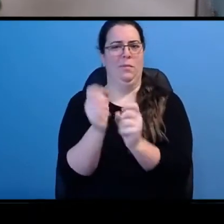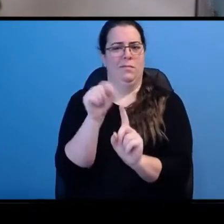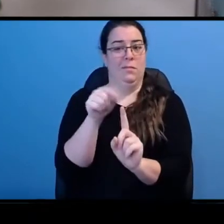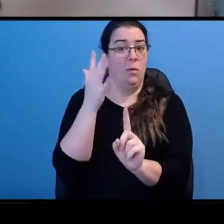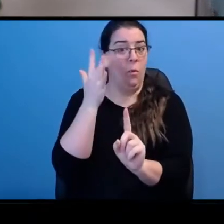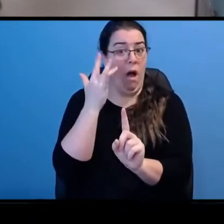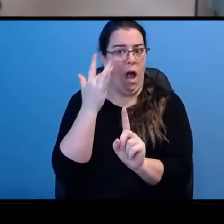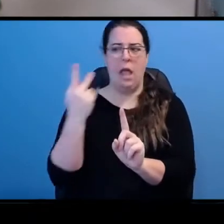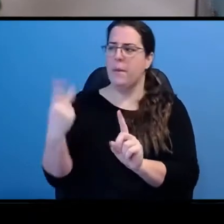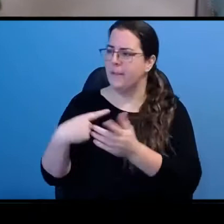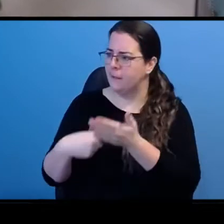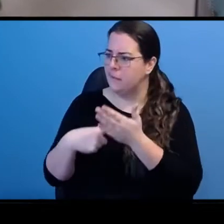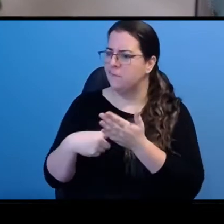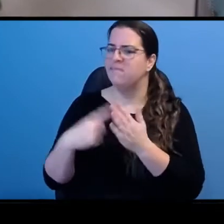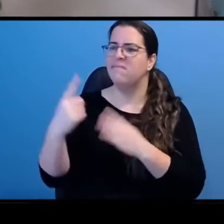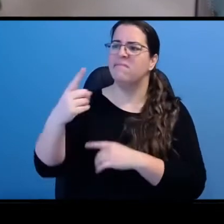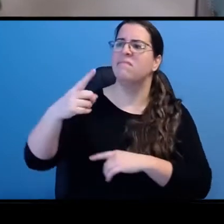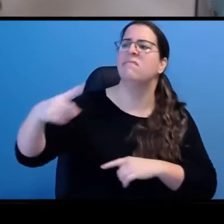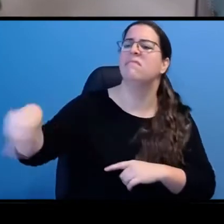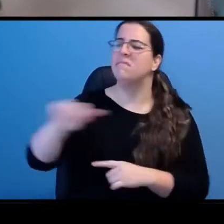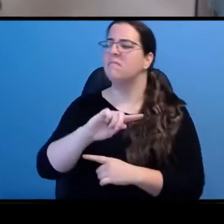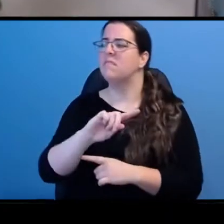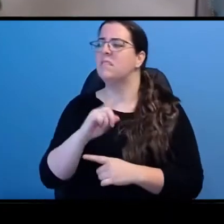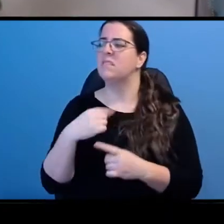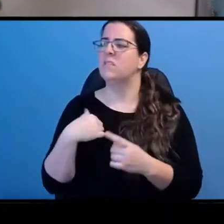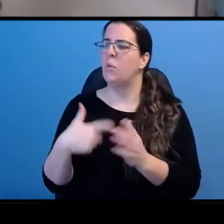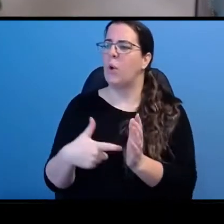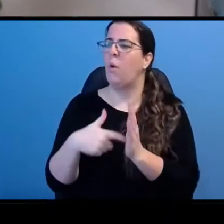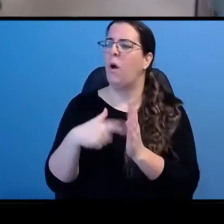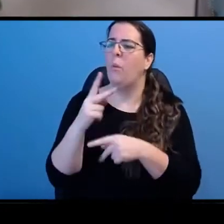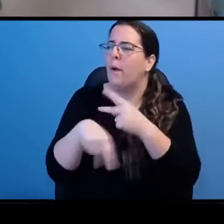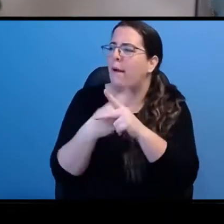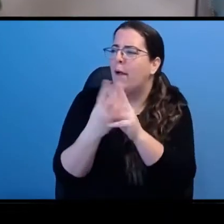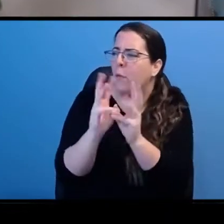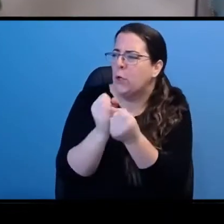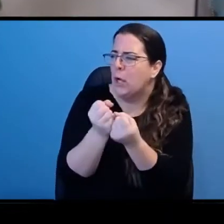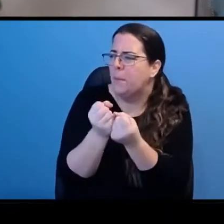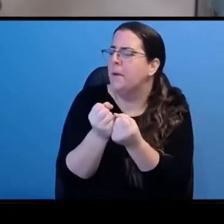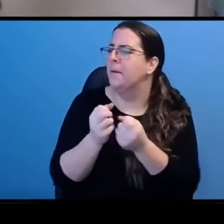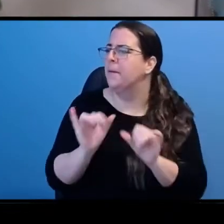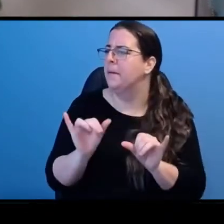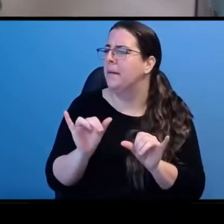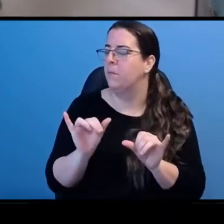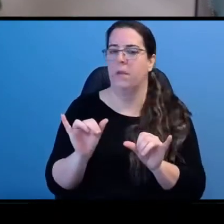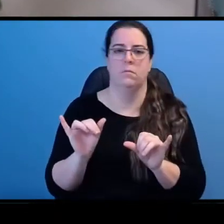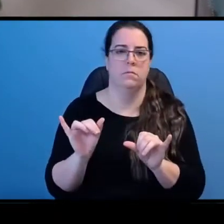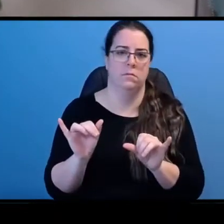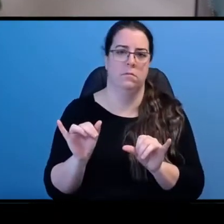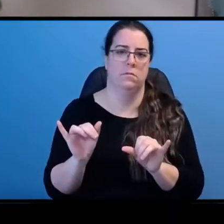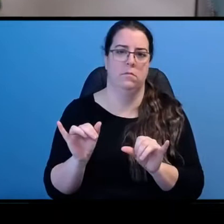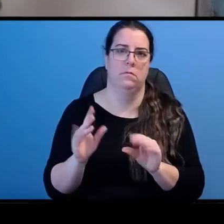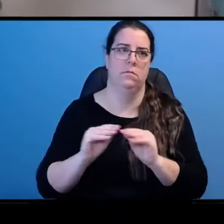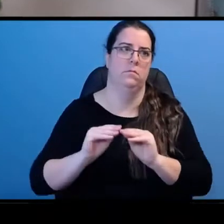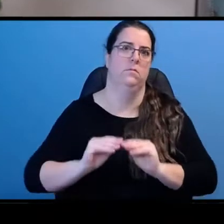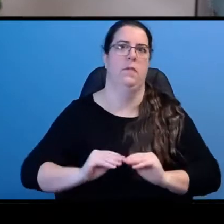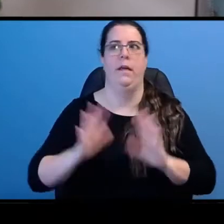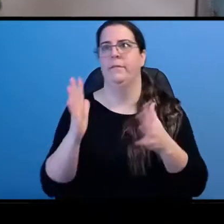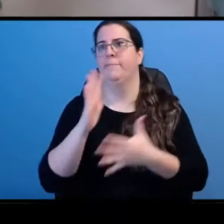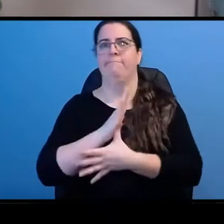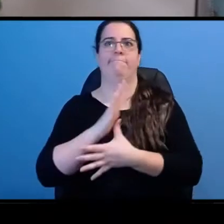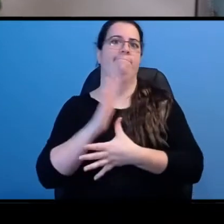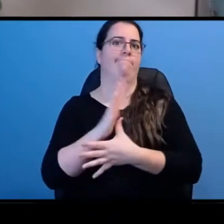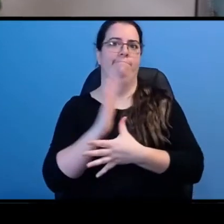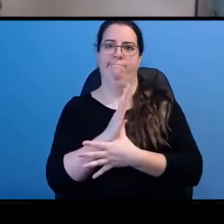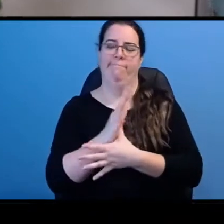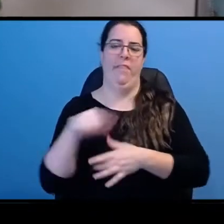looking for in terms of workshops, and grant writing was the first, sort of the number one thing that people were asking us to